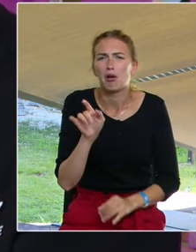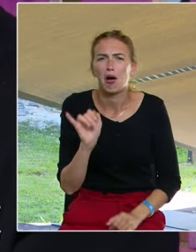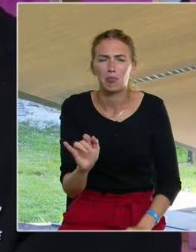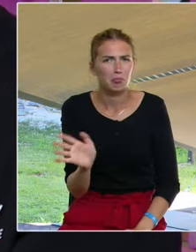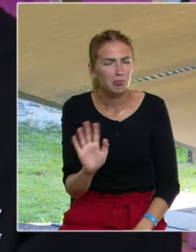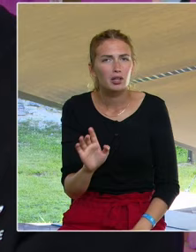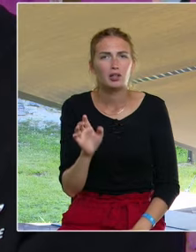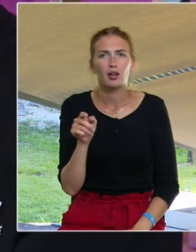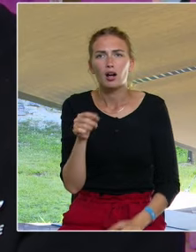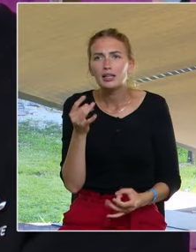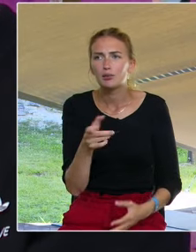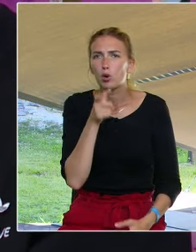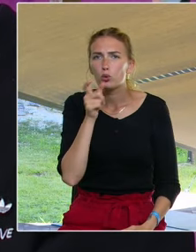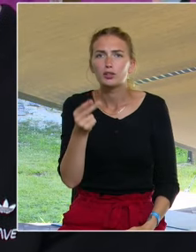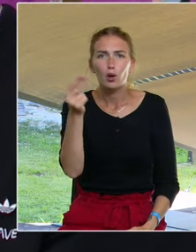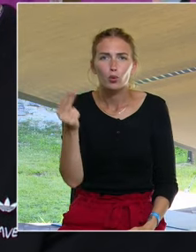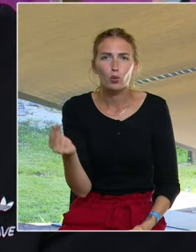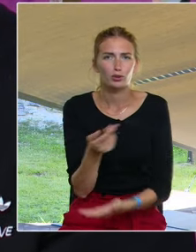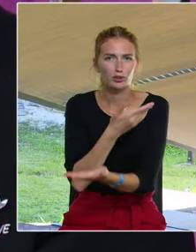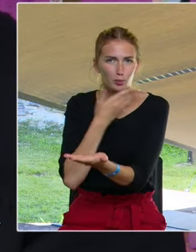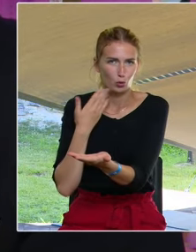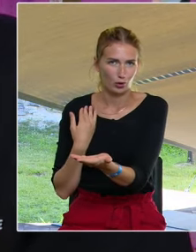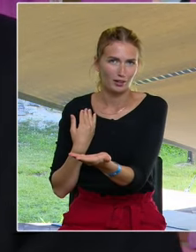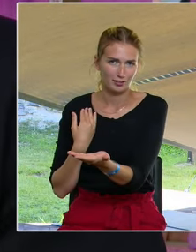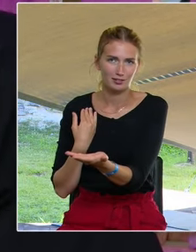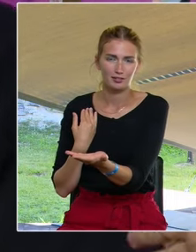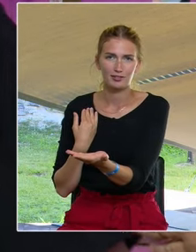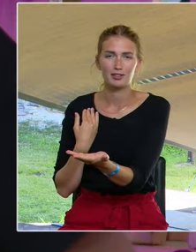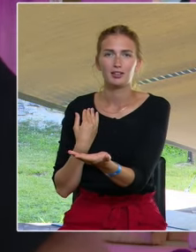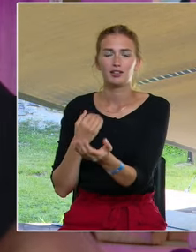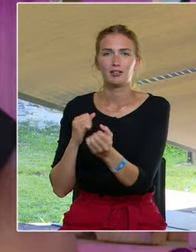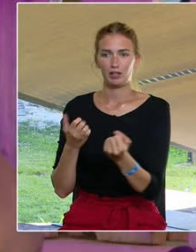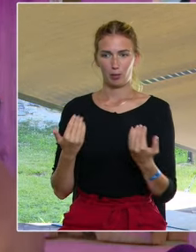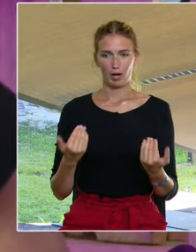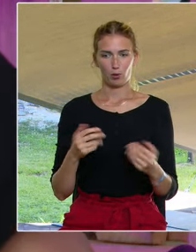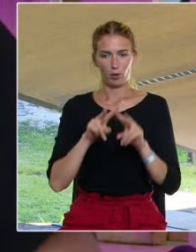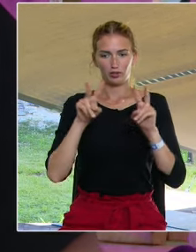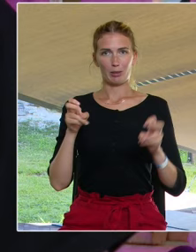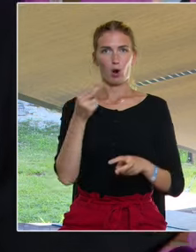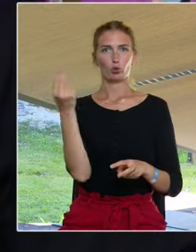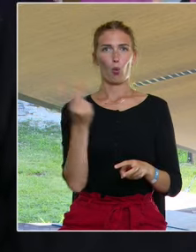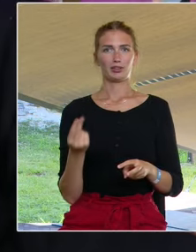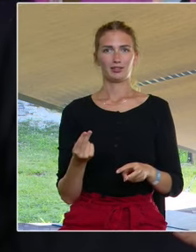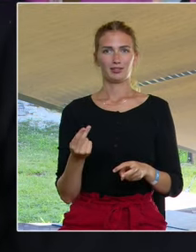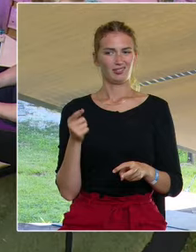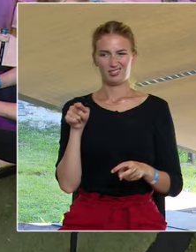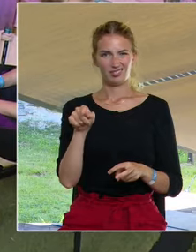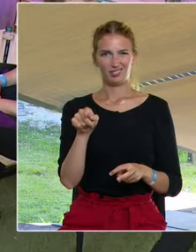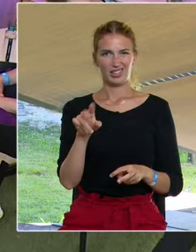they aren't art in the sense that we usually use the term, or certainly on this panel we would. If you're a parent and everything your kid makes is an